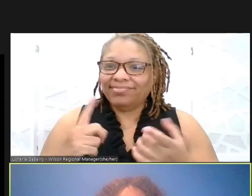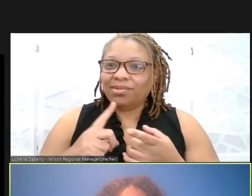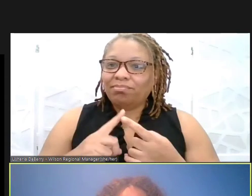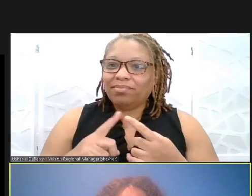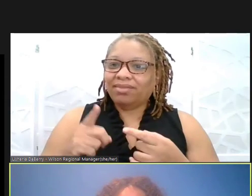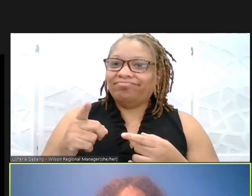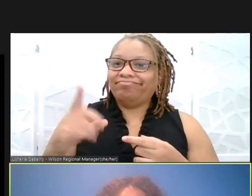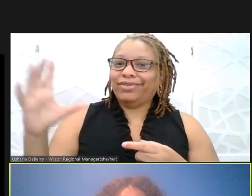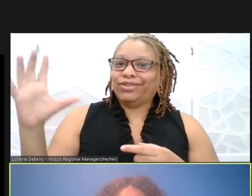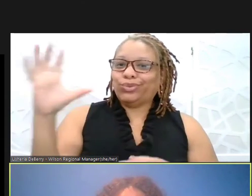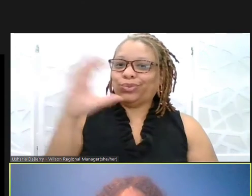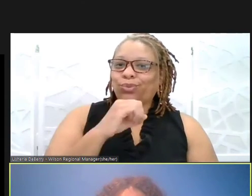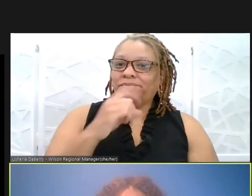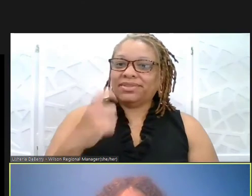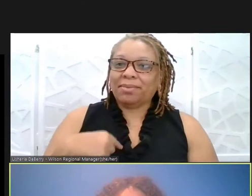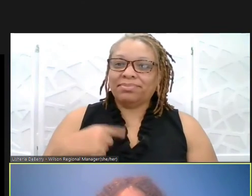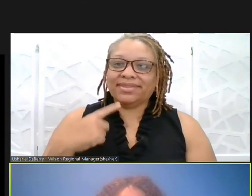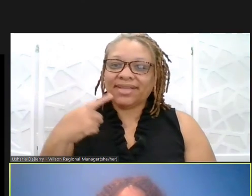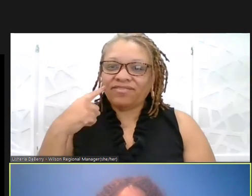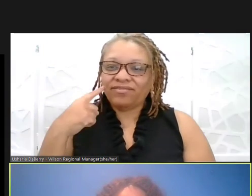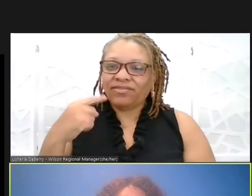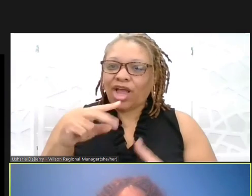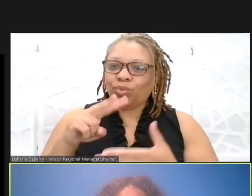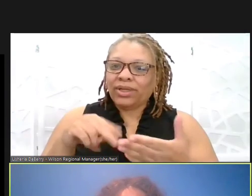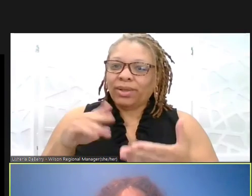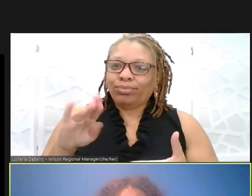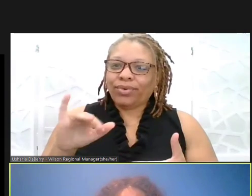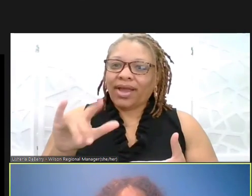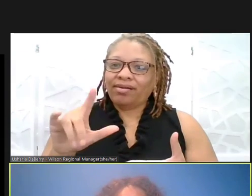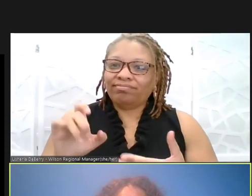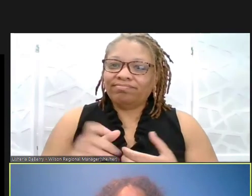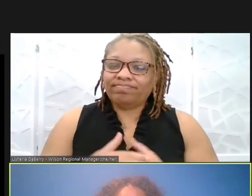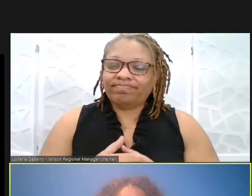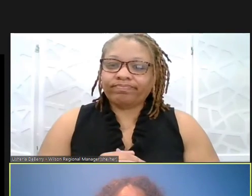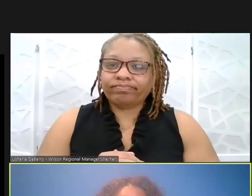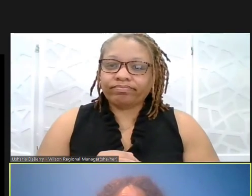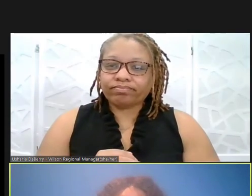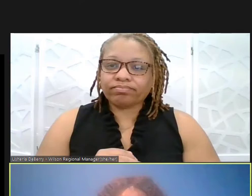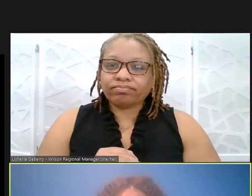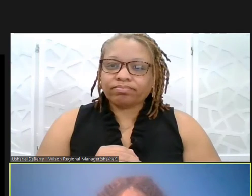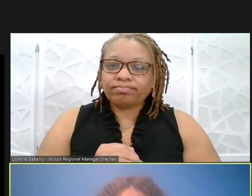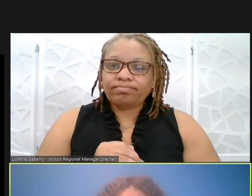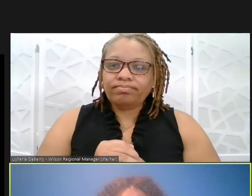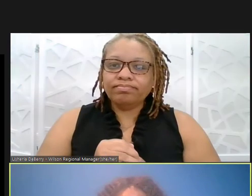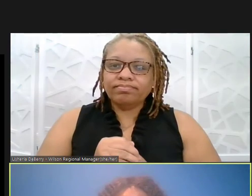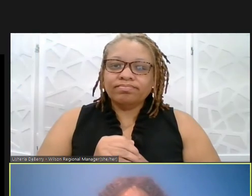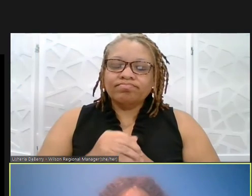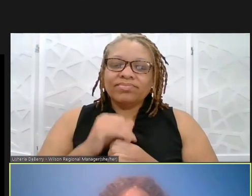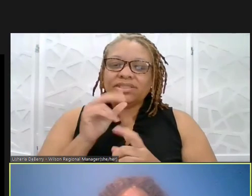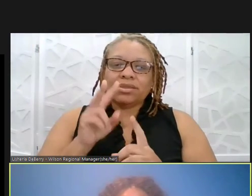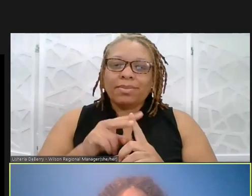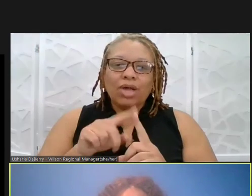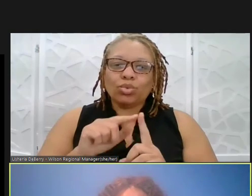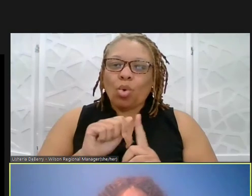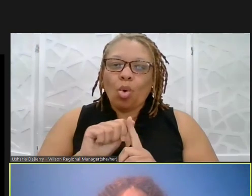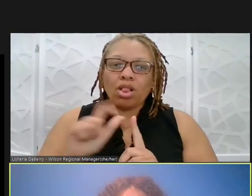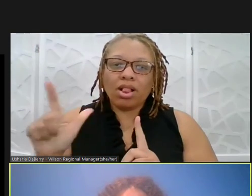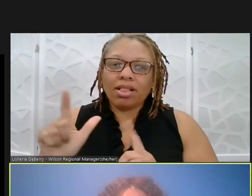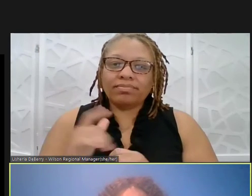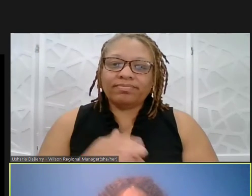I never said that I couldn't see, but they make that assumption because I am deaf that I must read